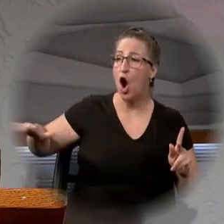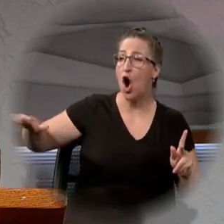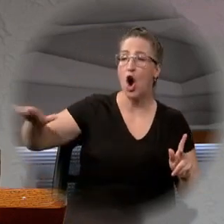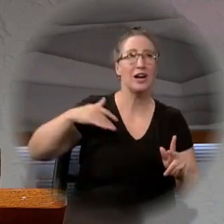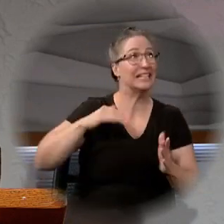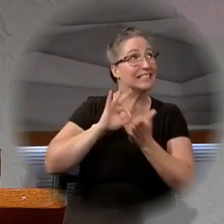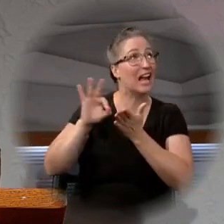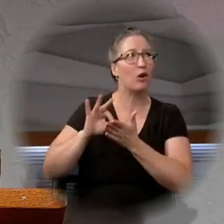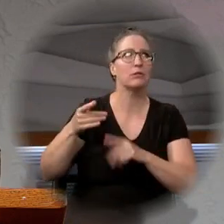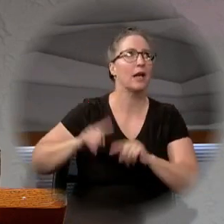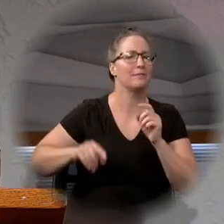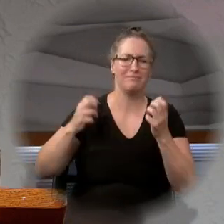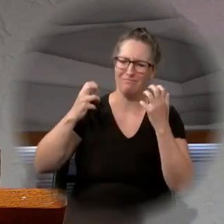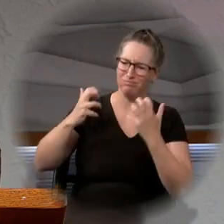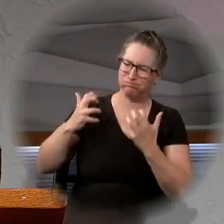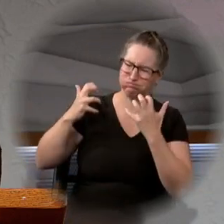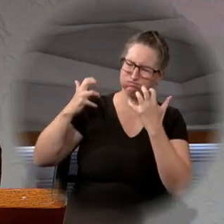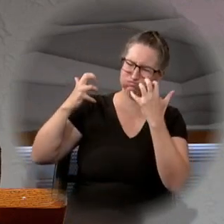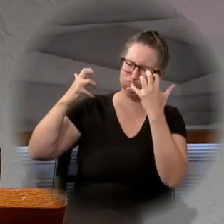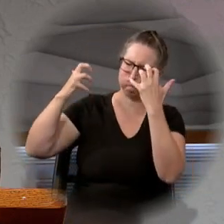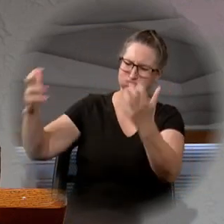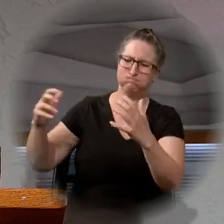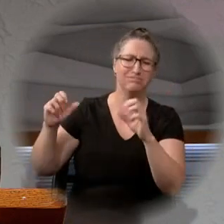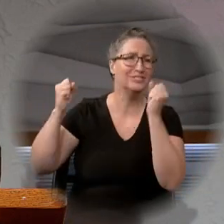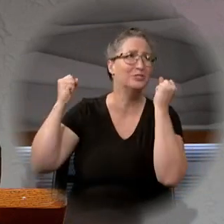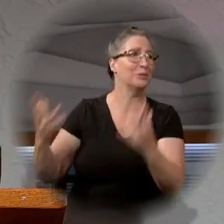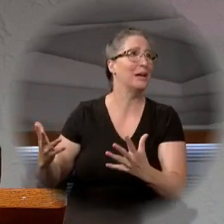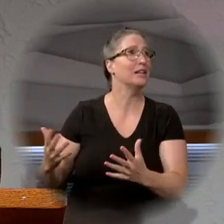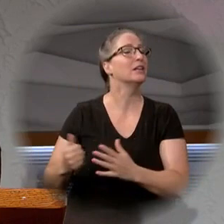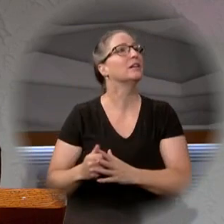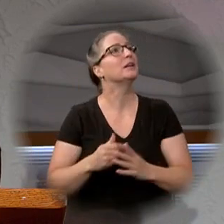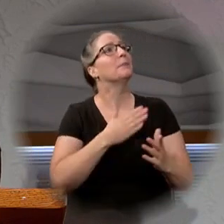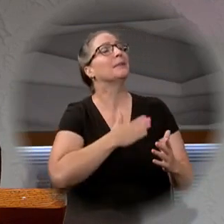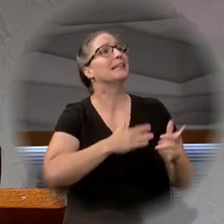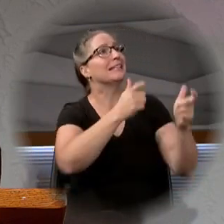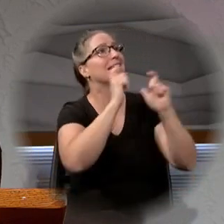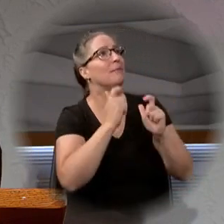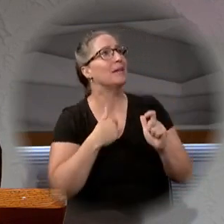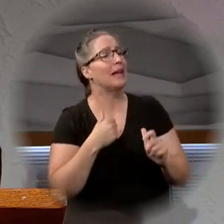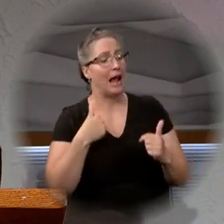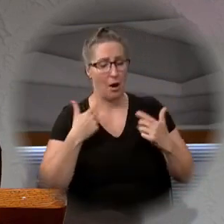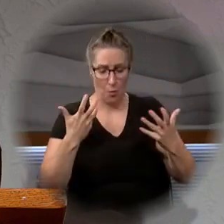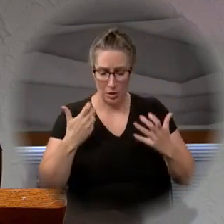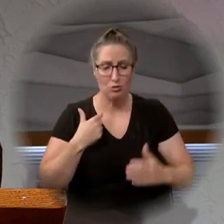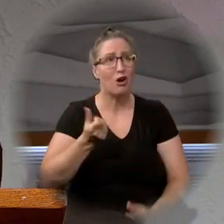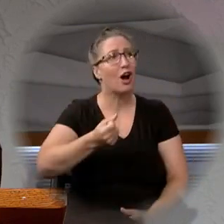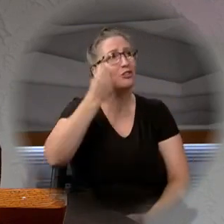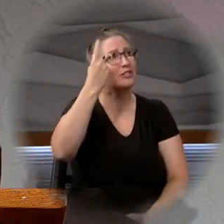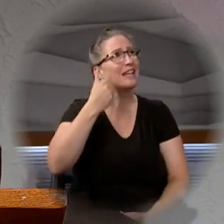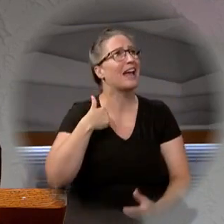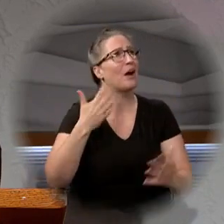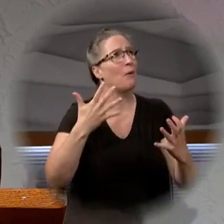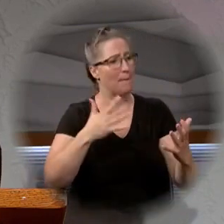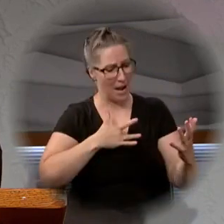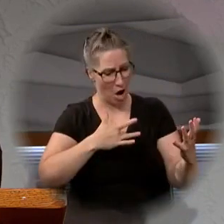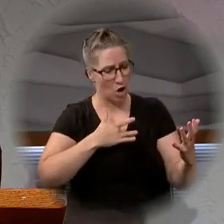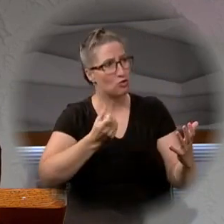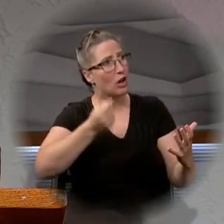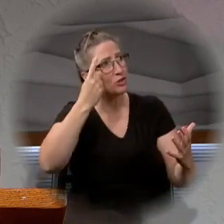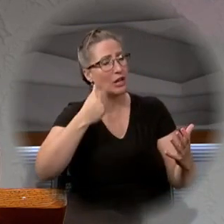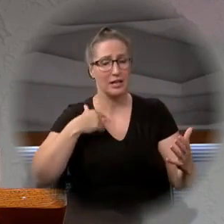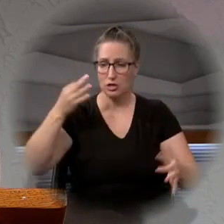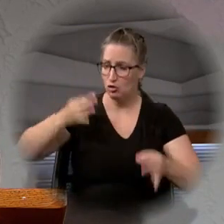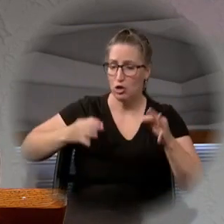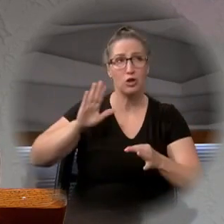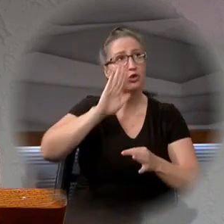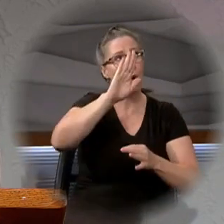be numbered or counted. Give your servant, therefore, an understanding heart to judge your people